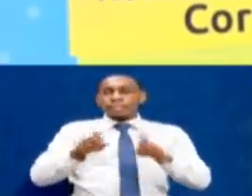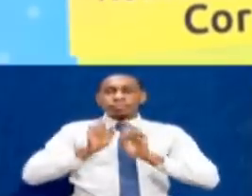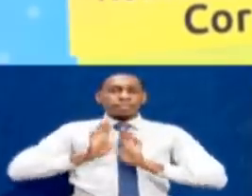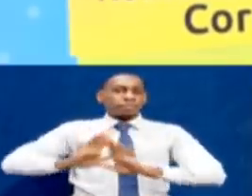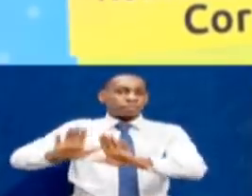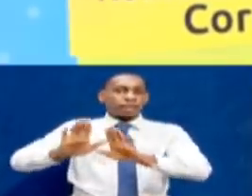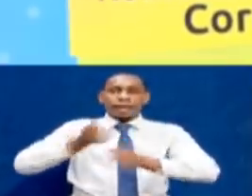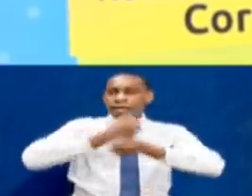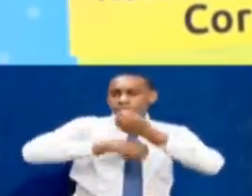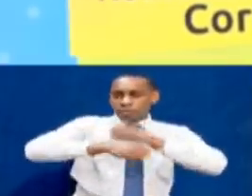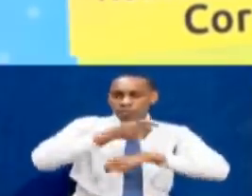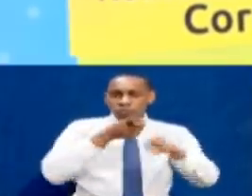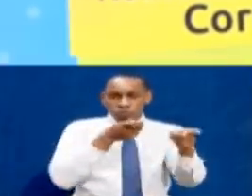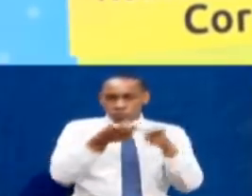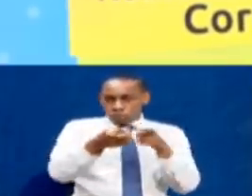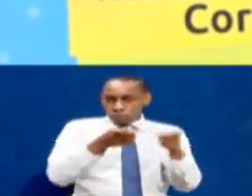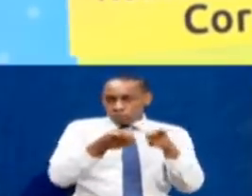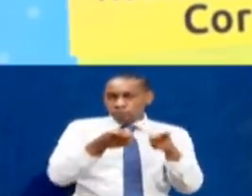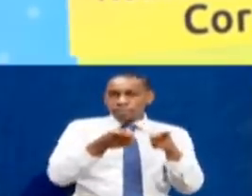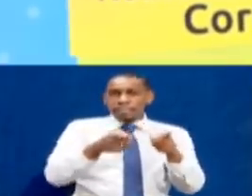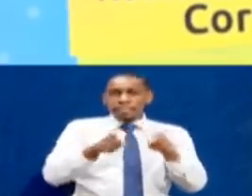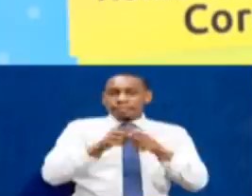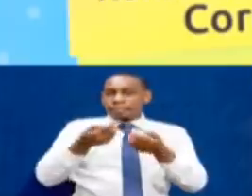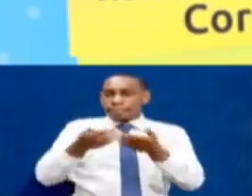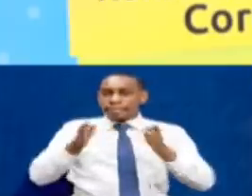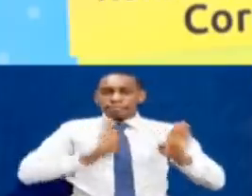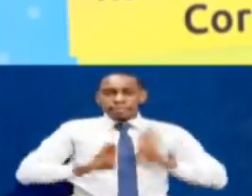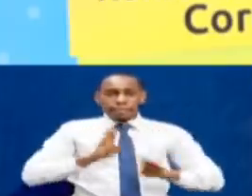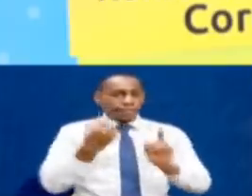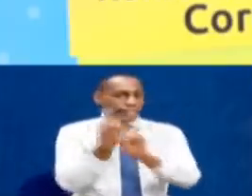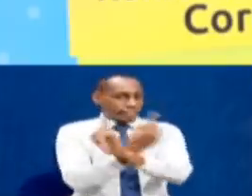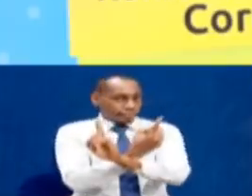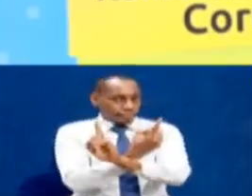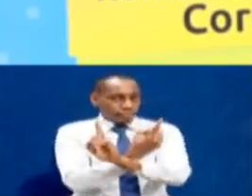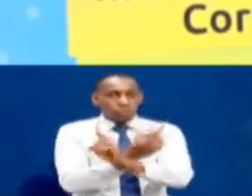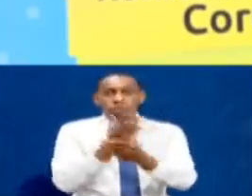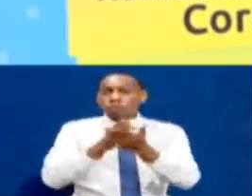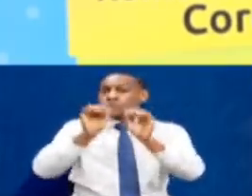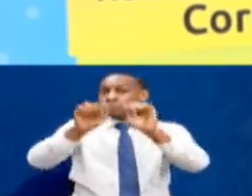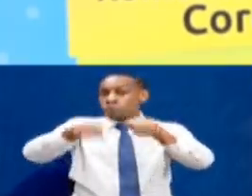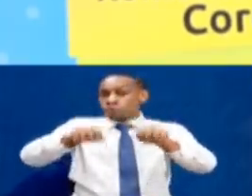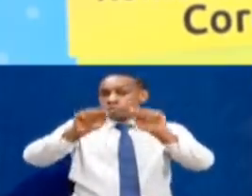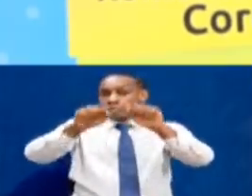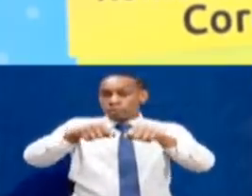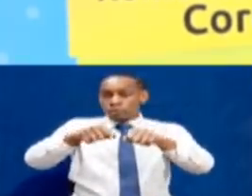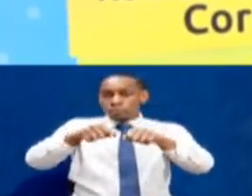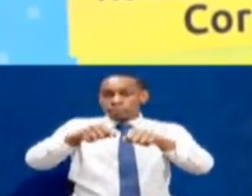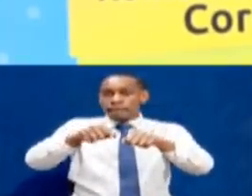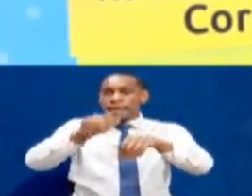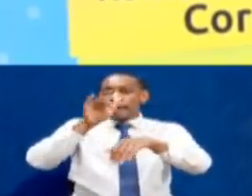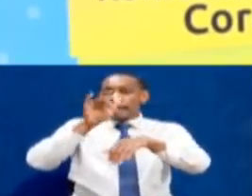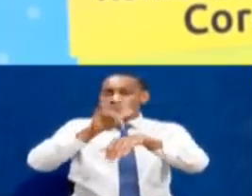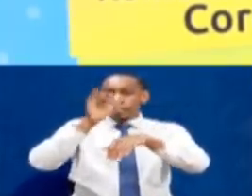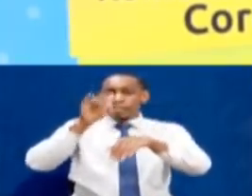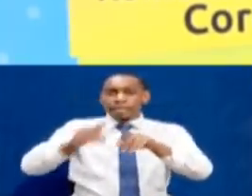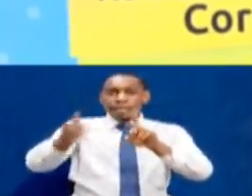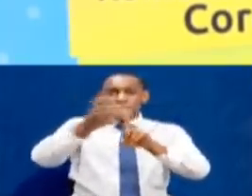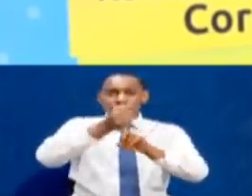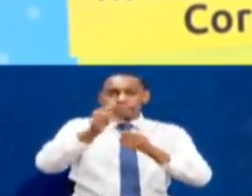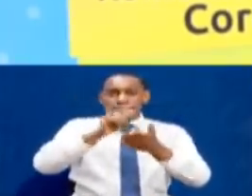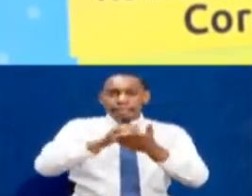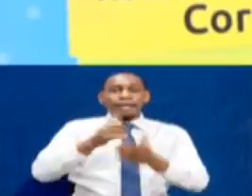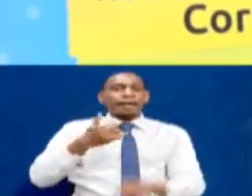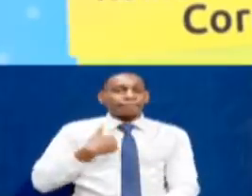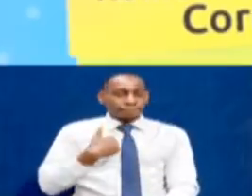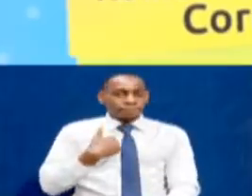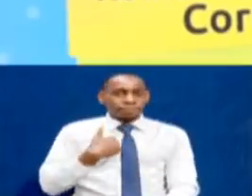abandon all the containment measures. Any behavior to the contrary is likely to roll back the gains that have been